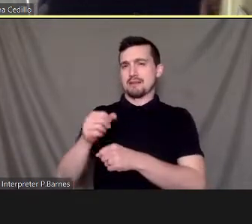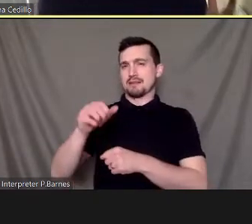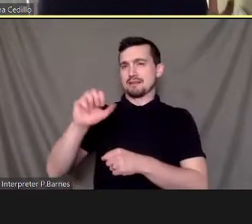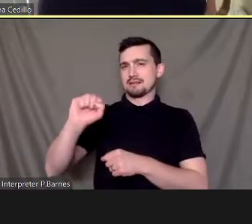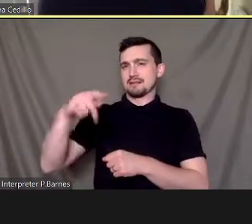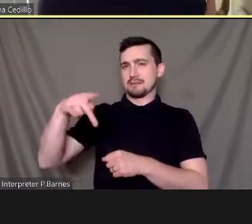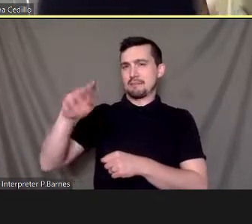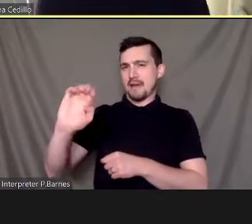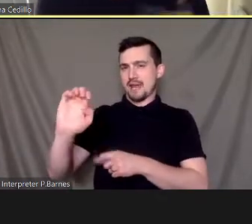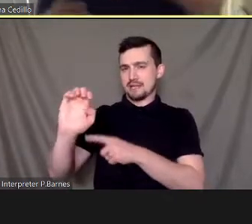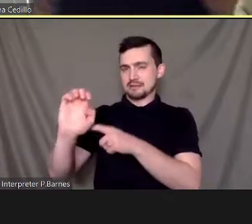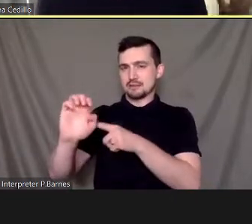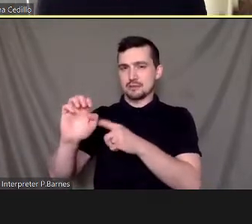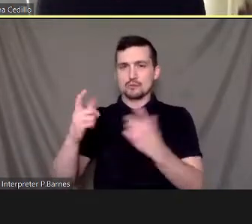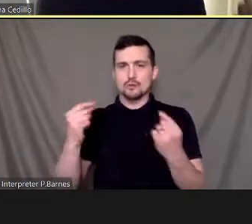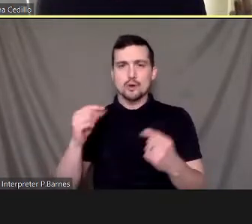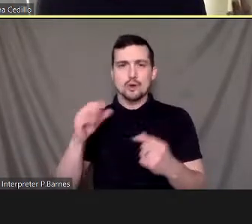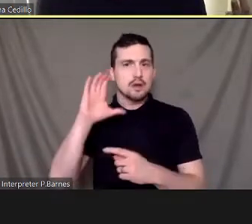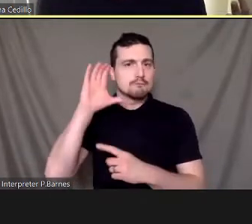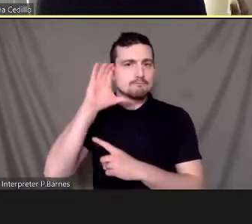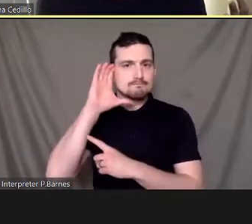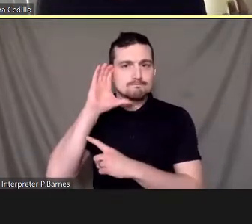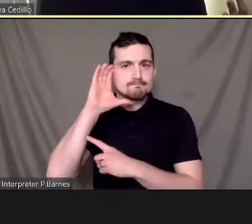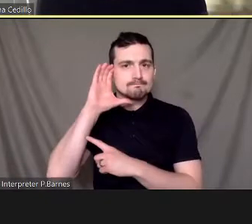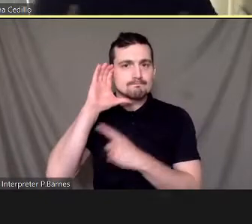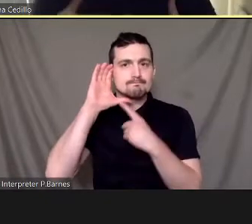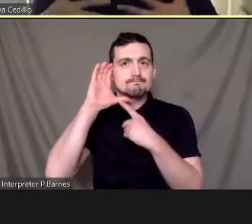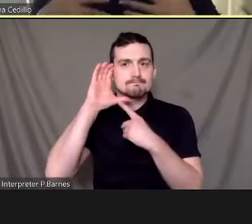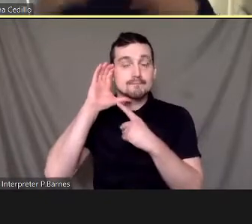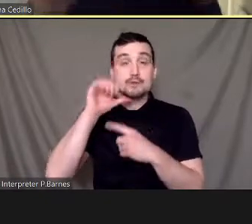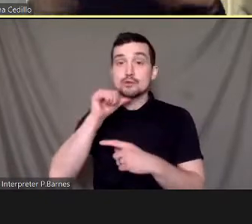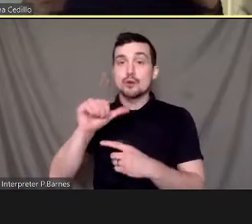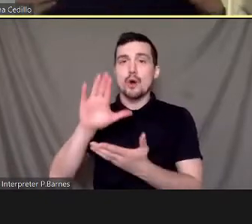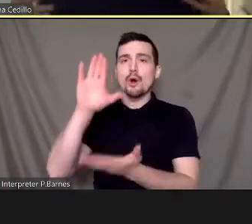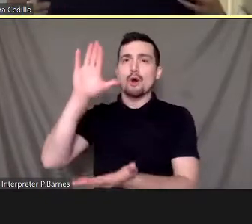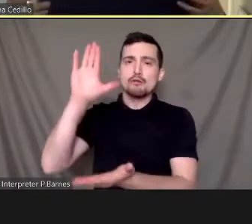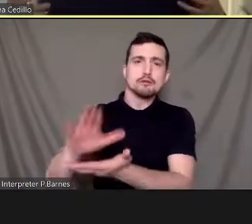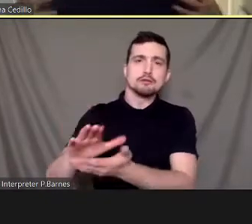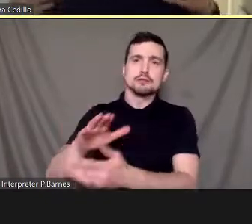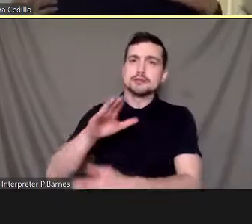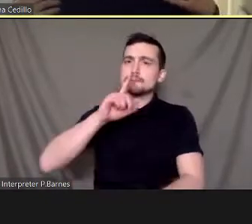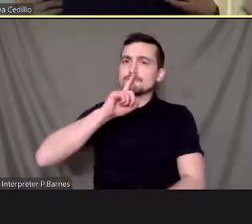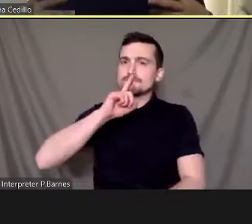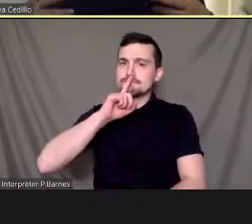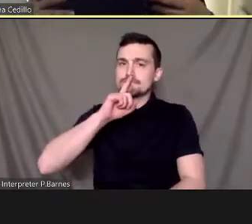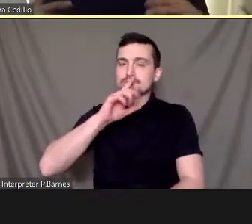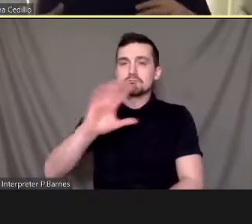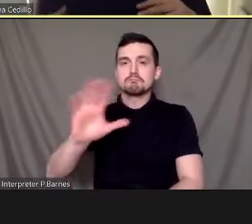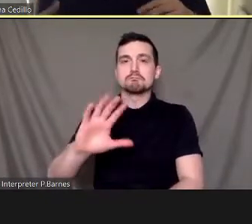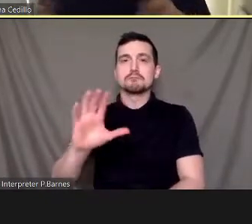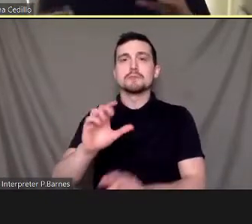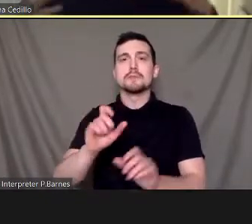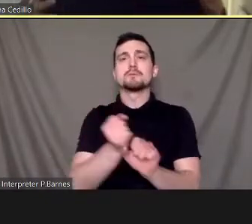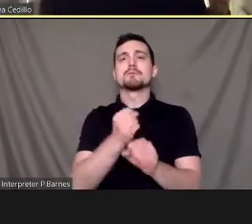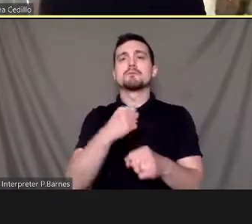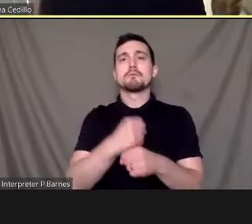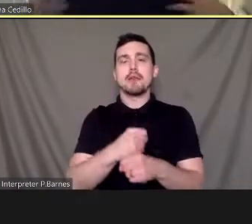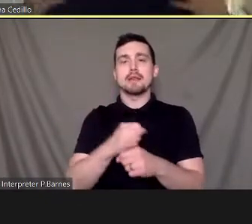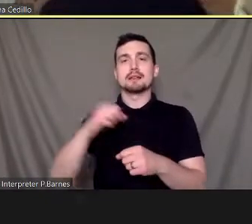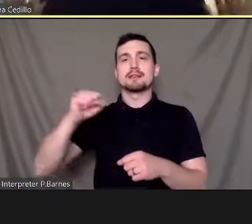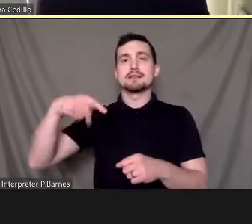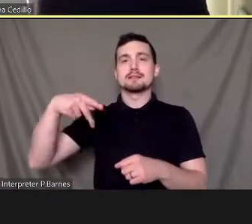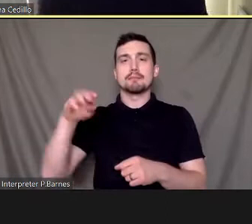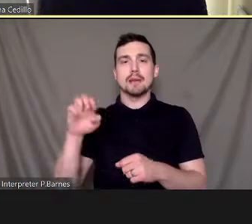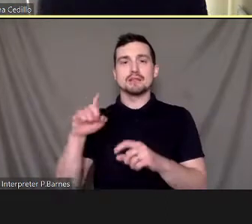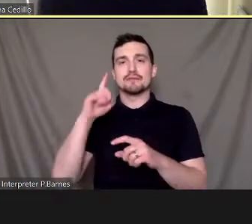to listen rather than to silence people, we need to think about how to make space for different people